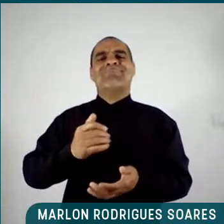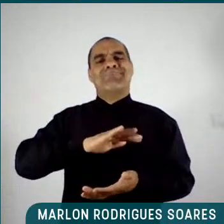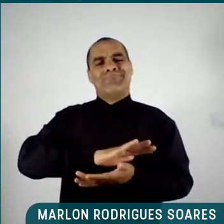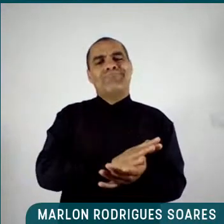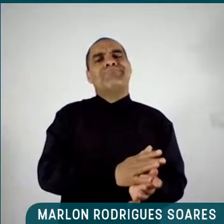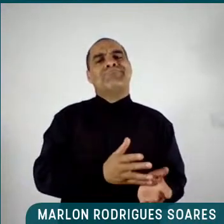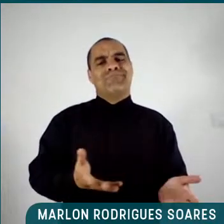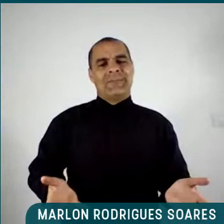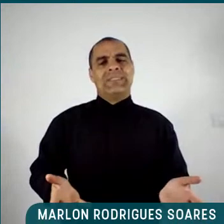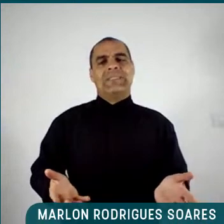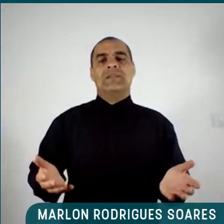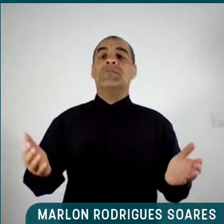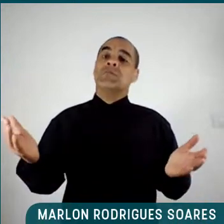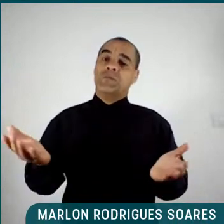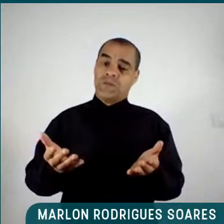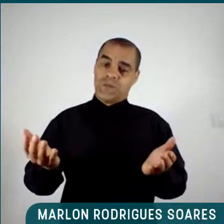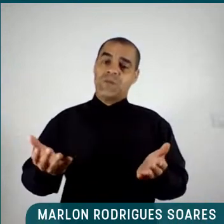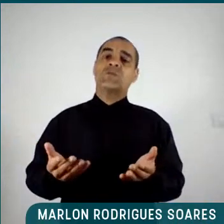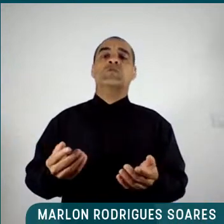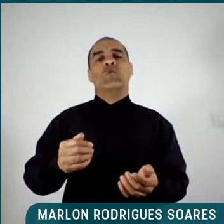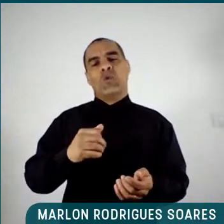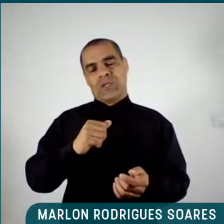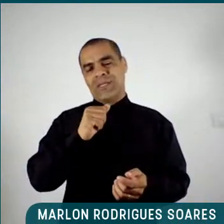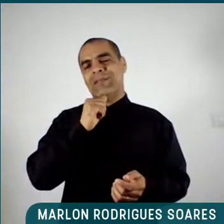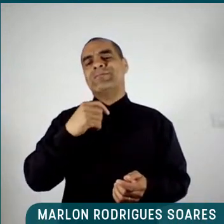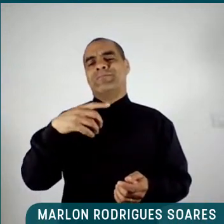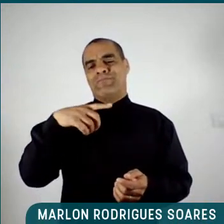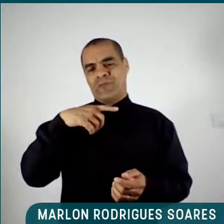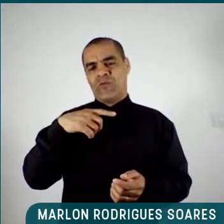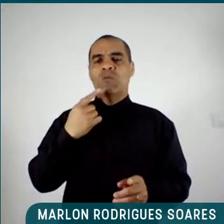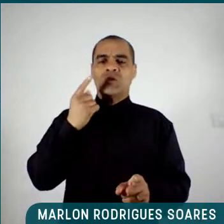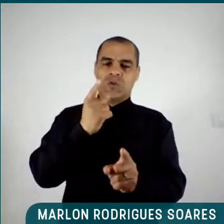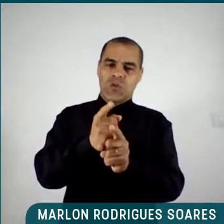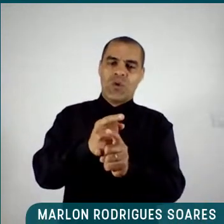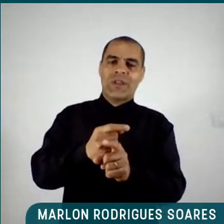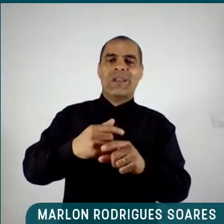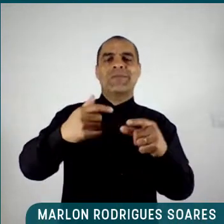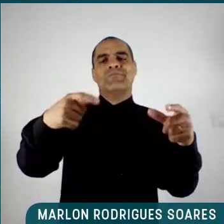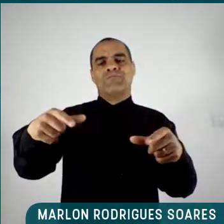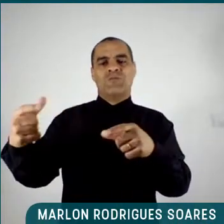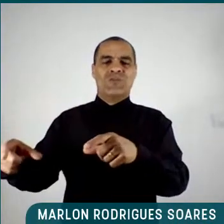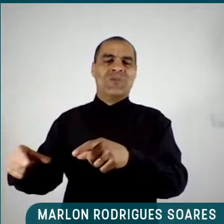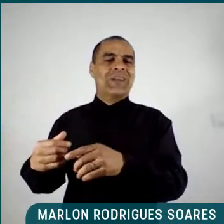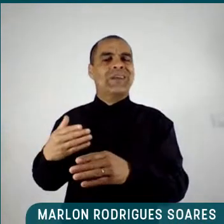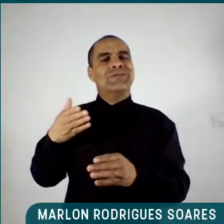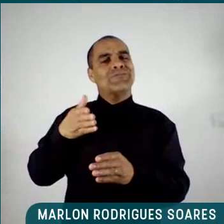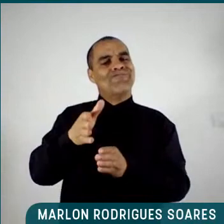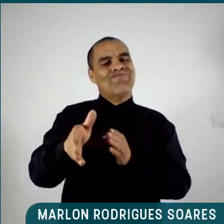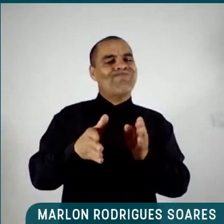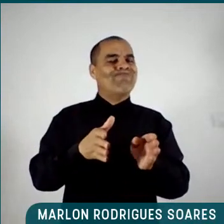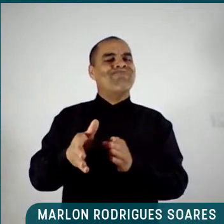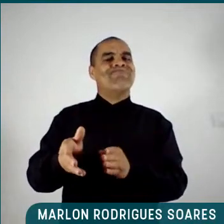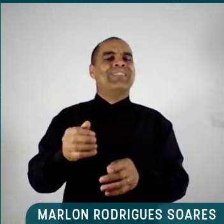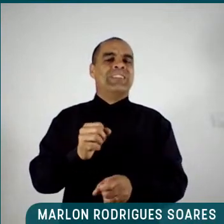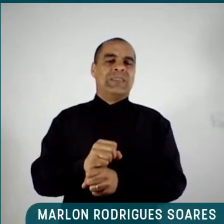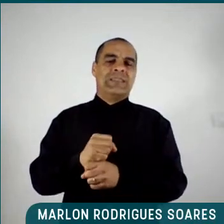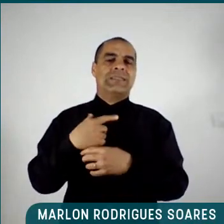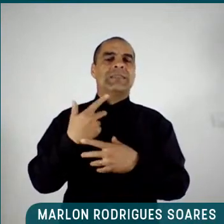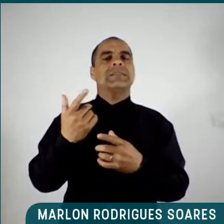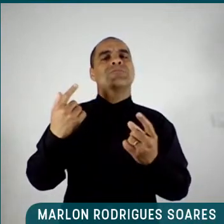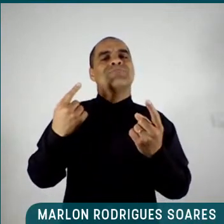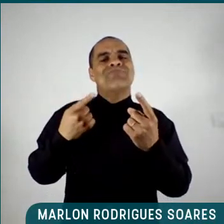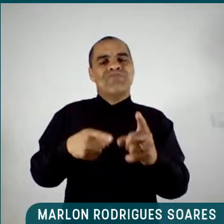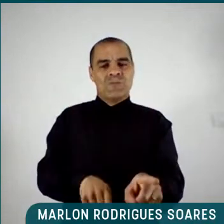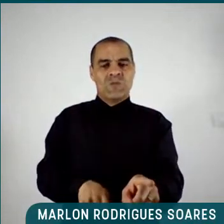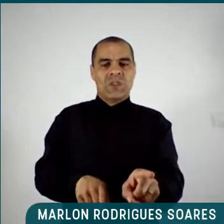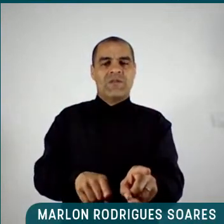a marker of prostitution. But nowadays, we still have spaces where this transvestite